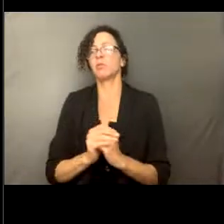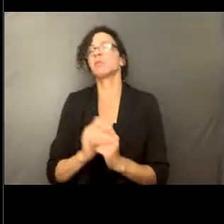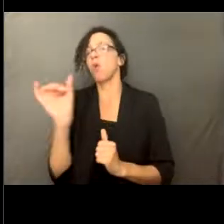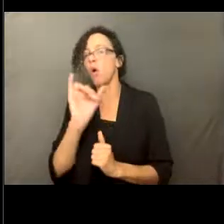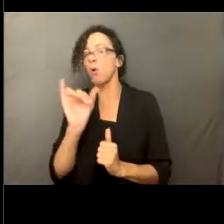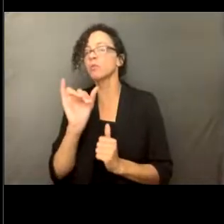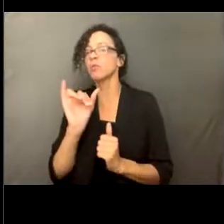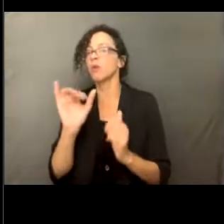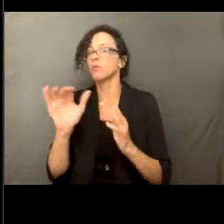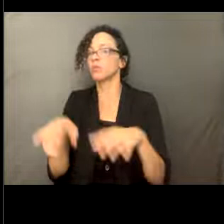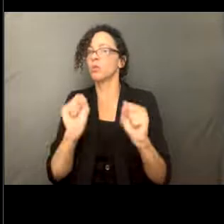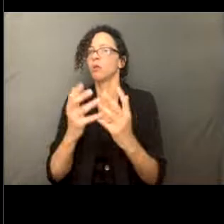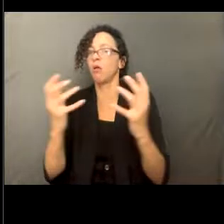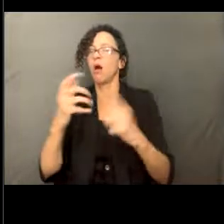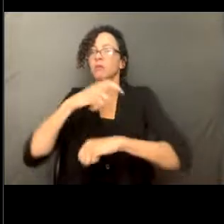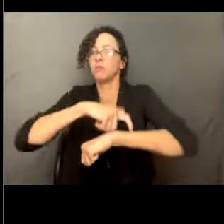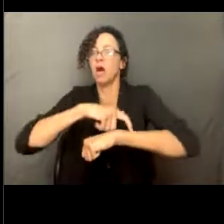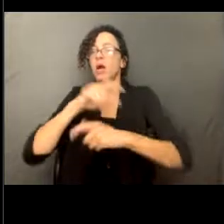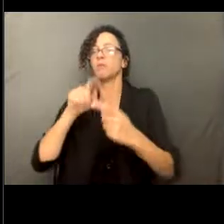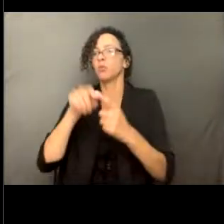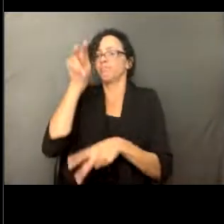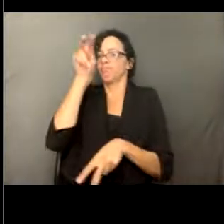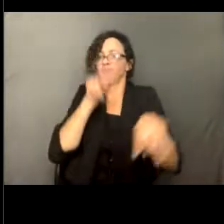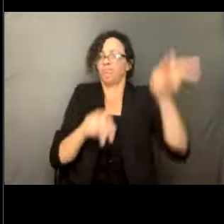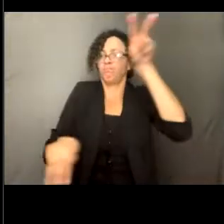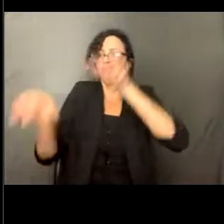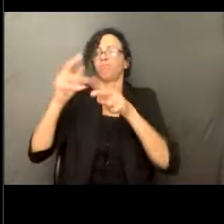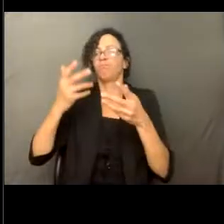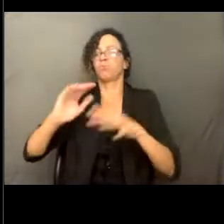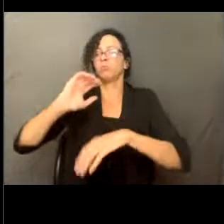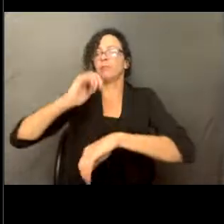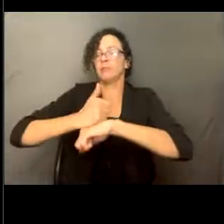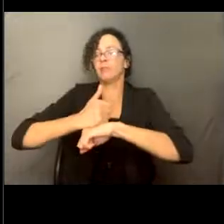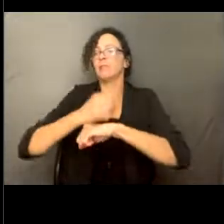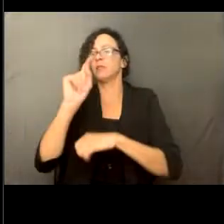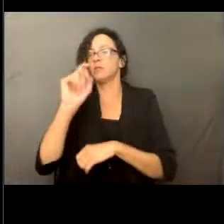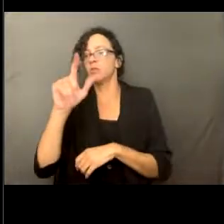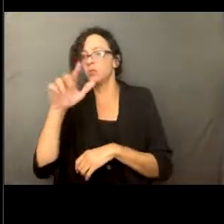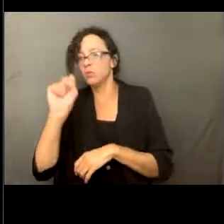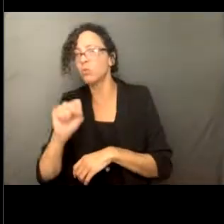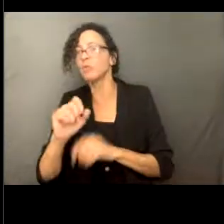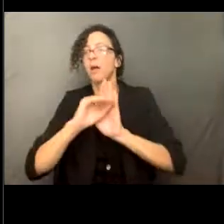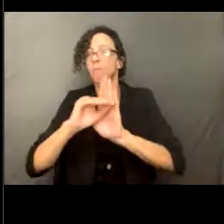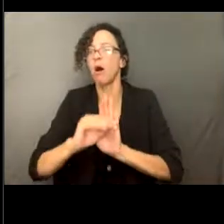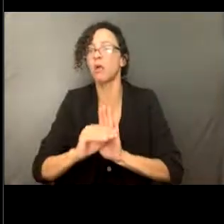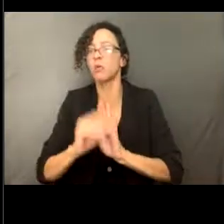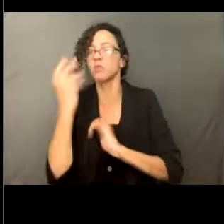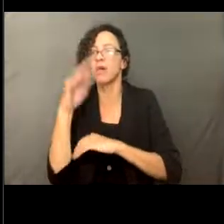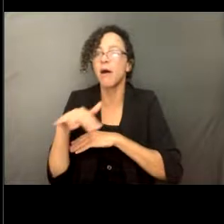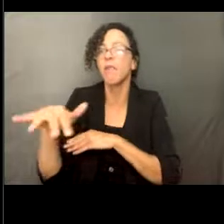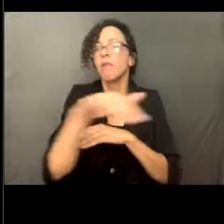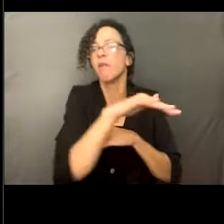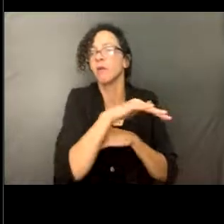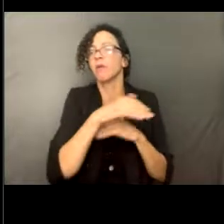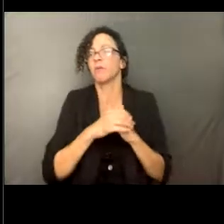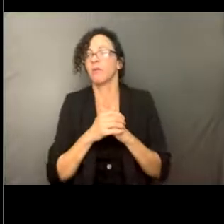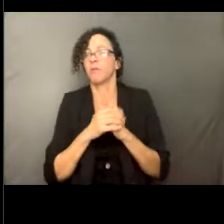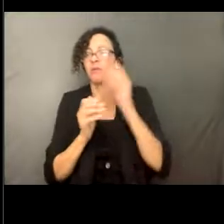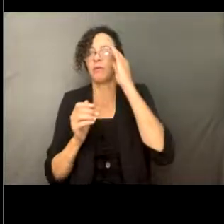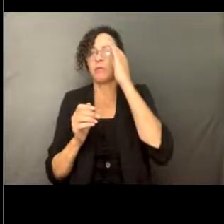the existing screening tools and other models are out there, such as CalEnviroScreen and the new federal beta Climate and Economic